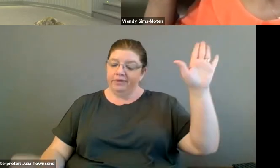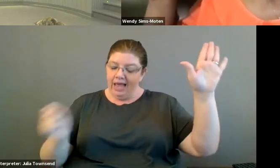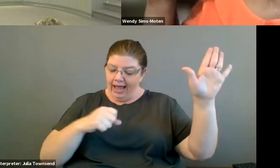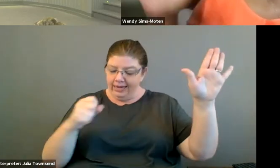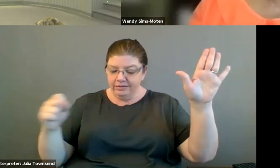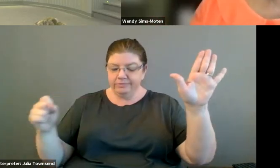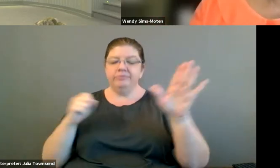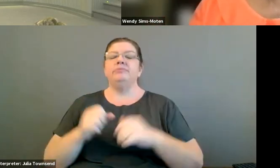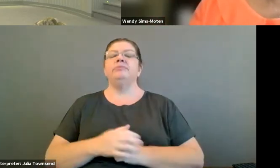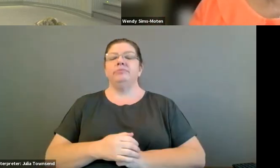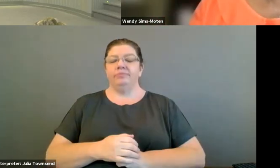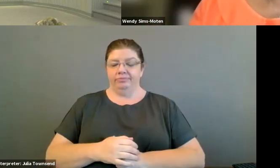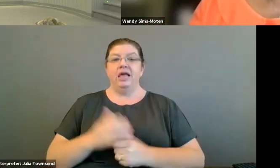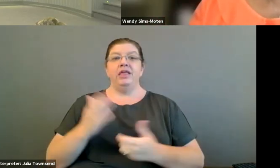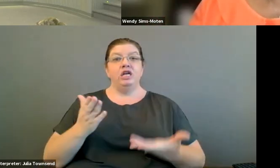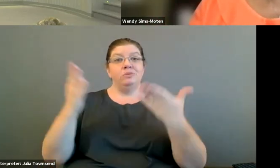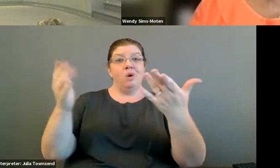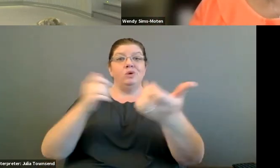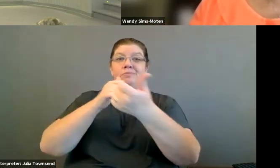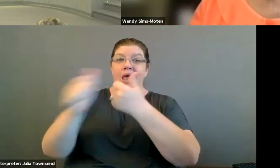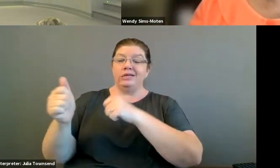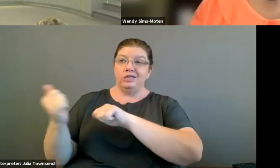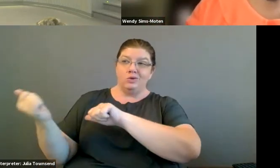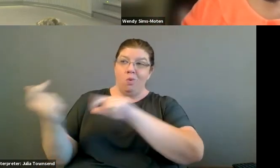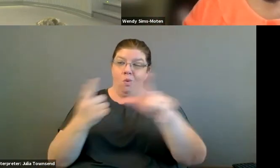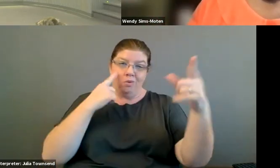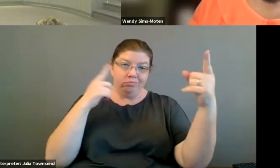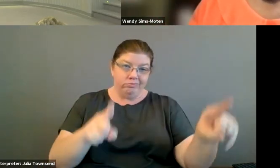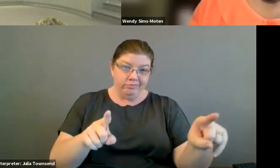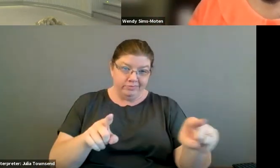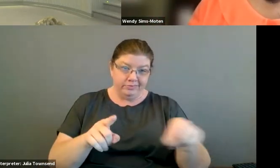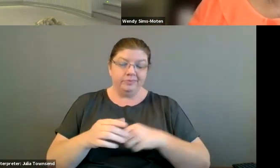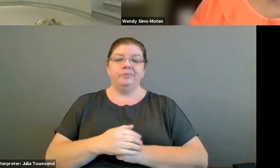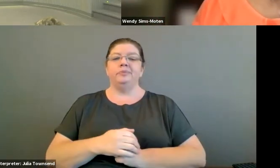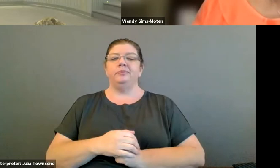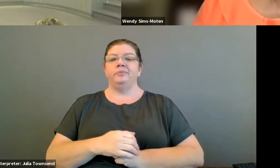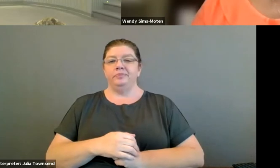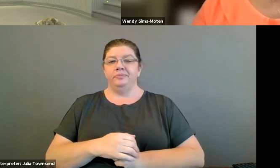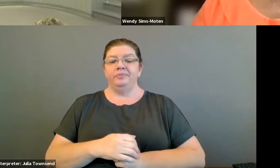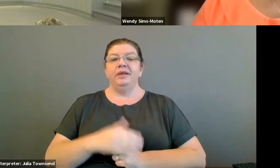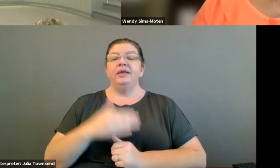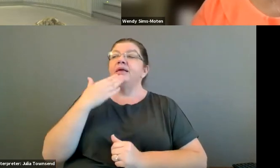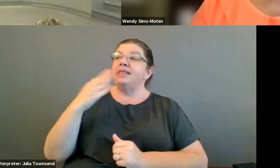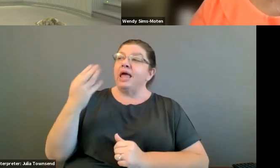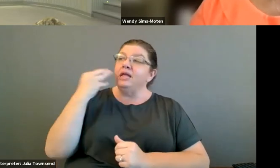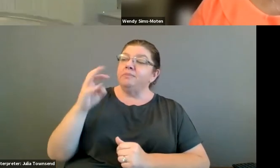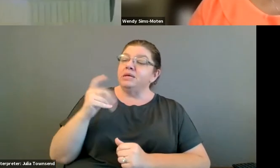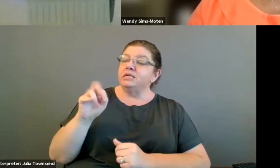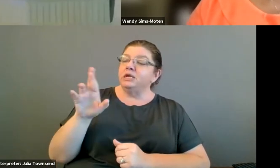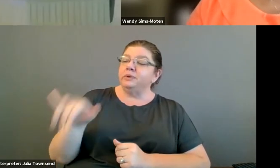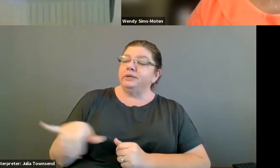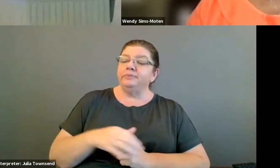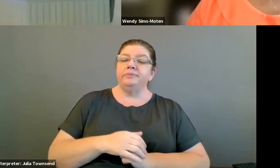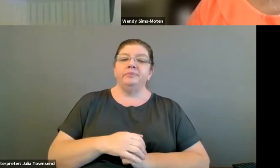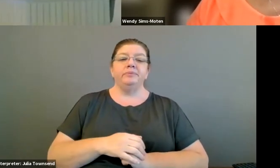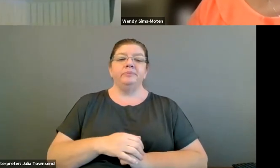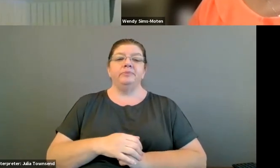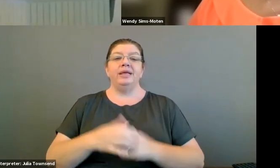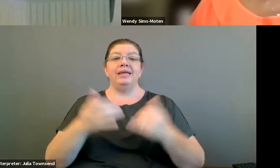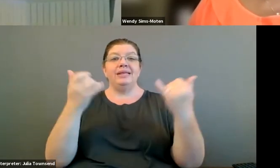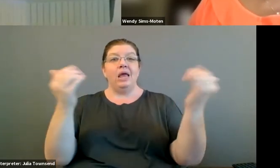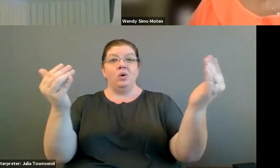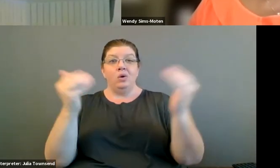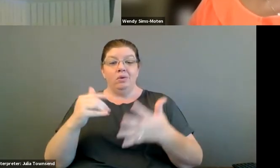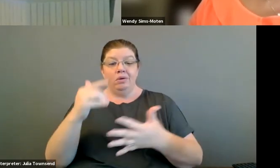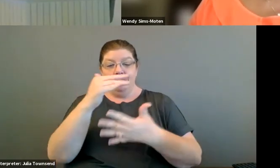Aye. This motion passes unanimously. Thank you. Thank you, Ms. Carey. And now we're on to